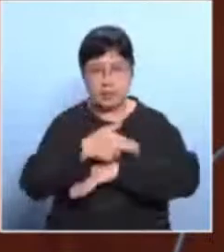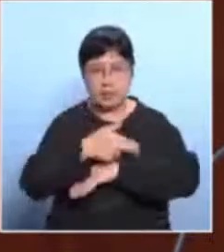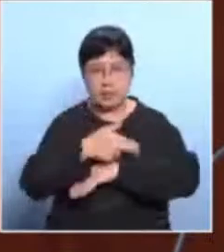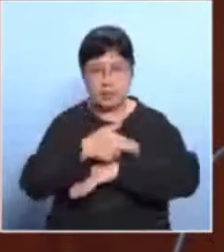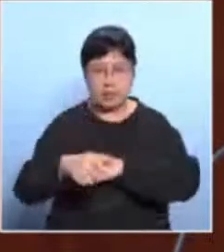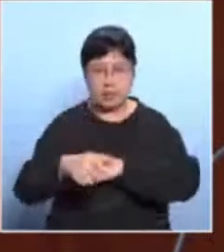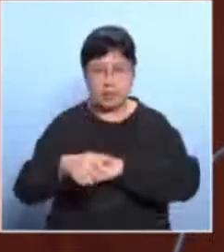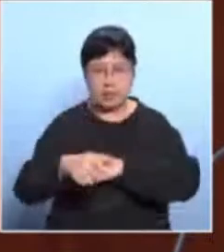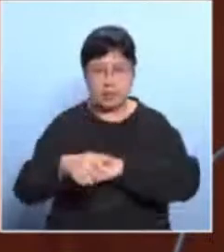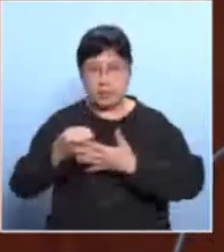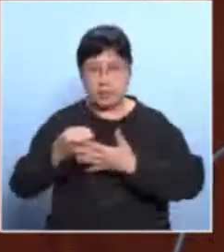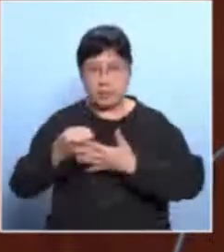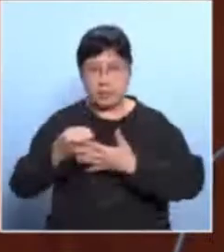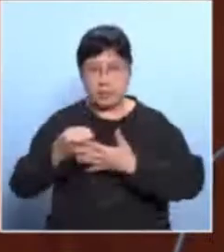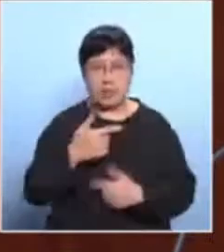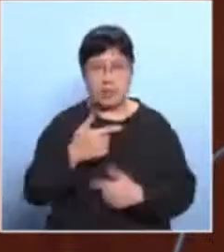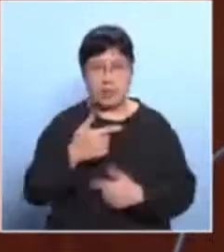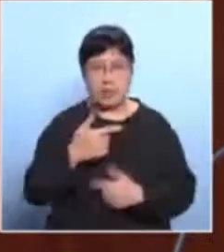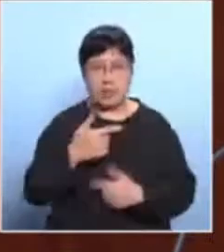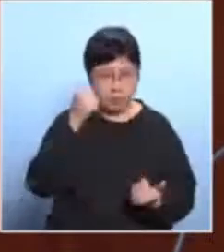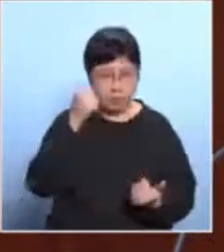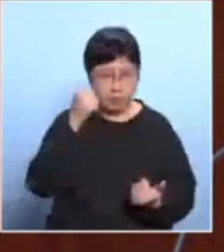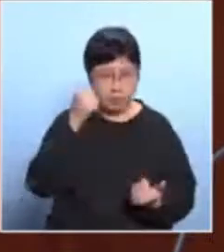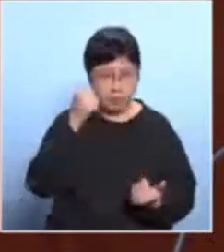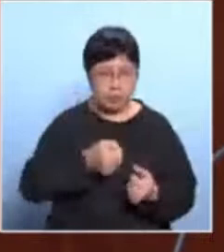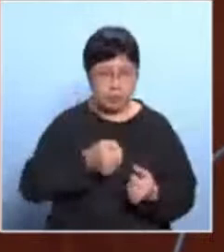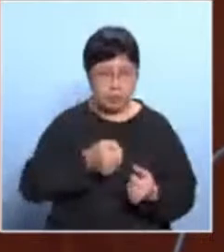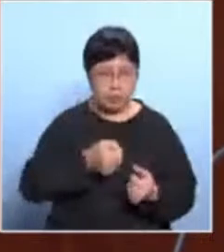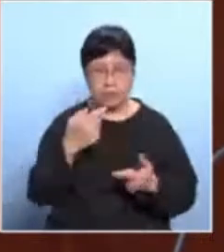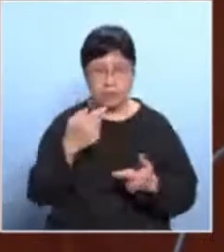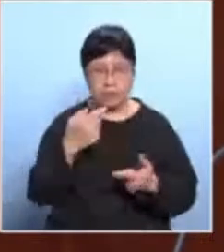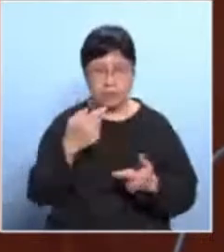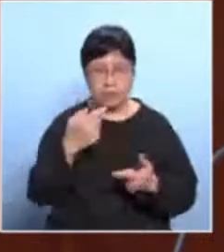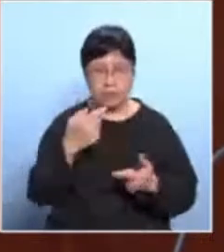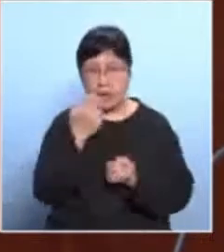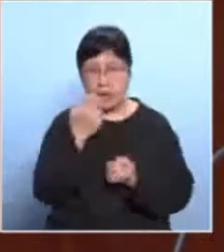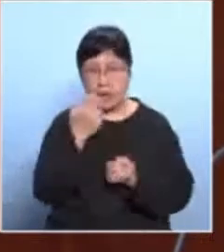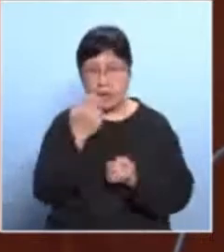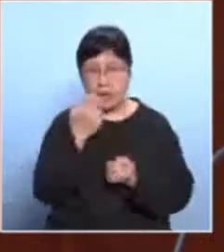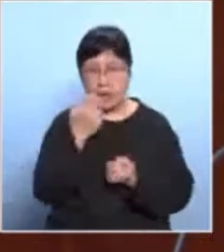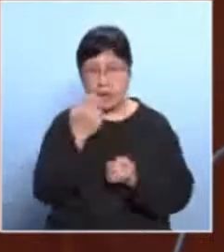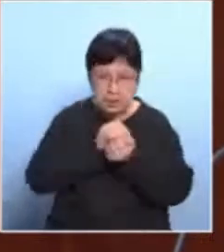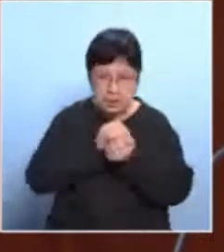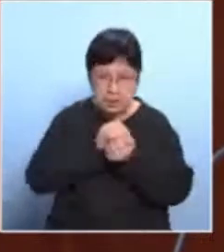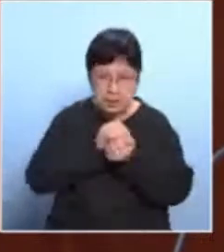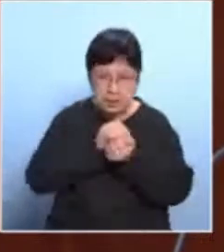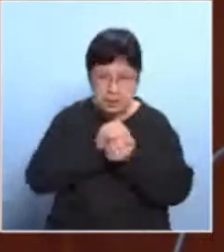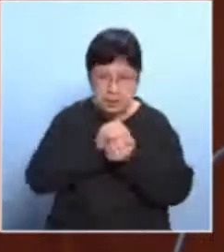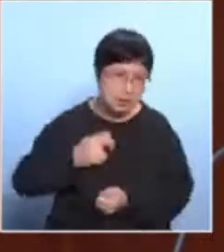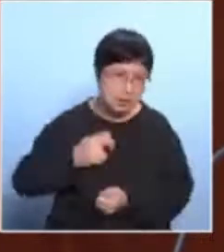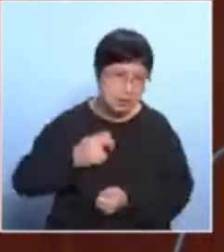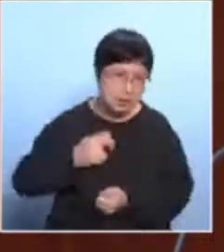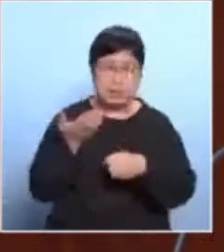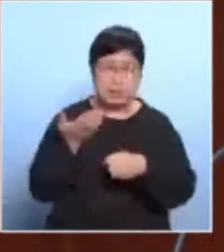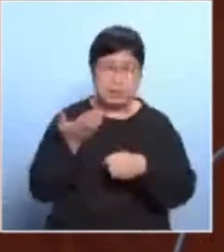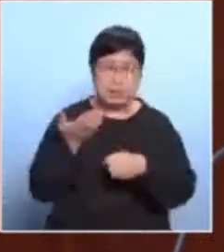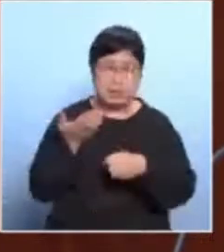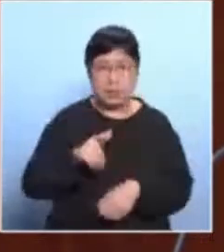to receive dental treatment services such as dental checkups, scaling and polishing, fillings, and